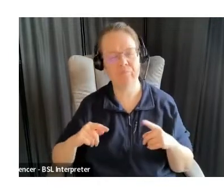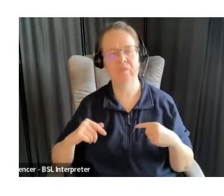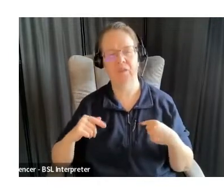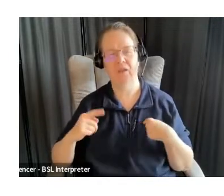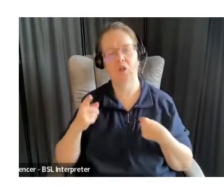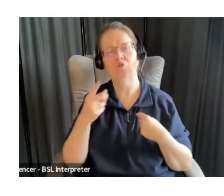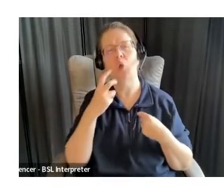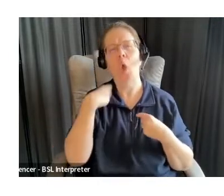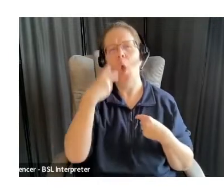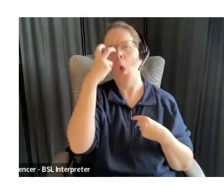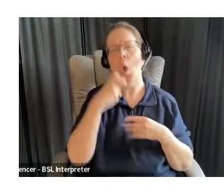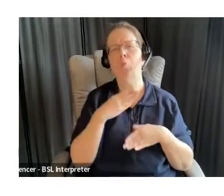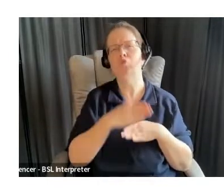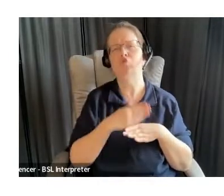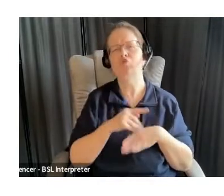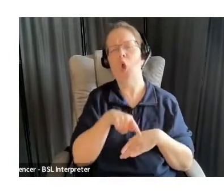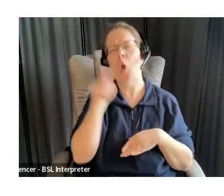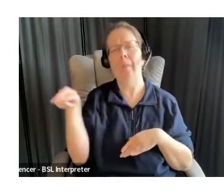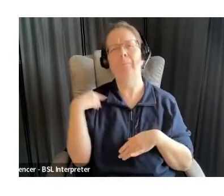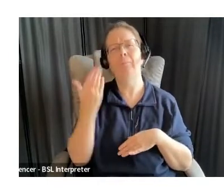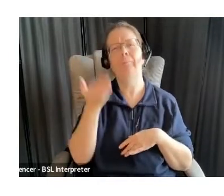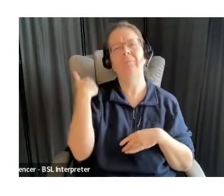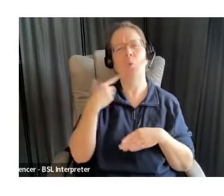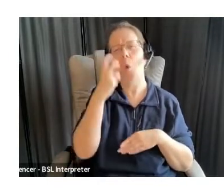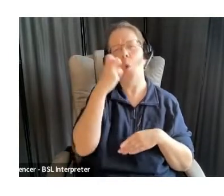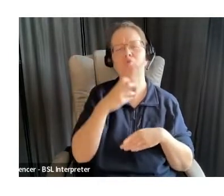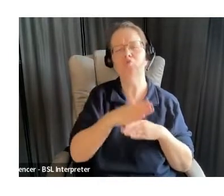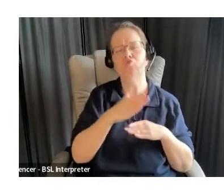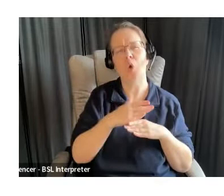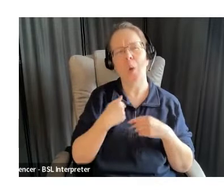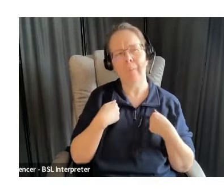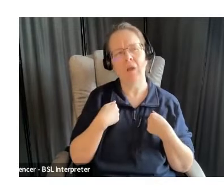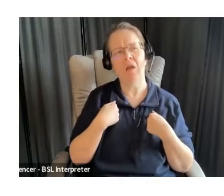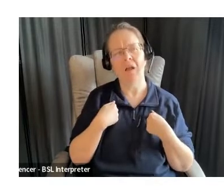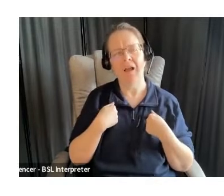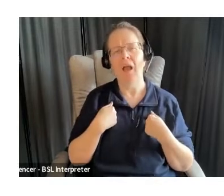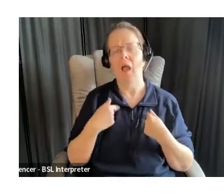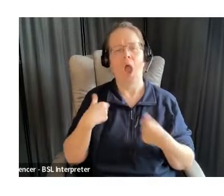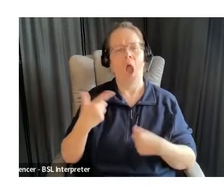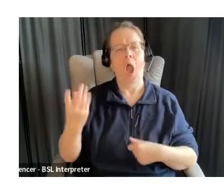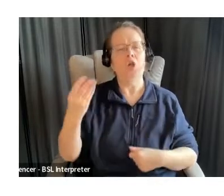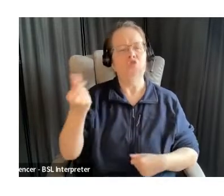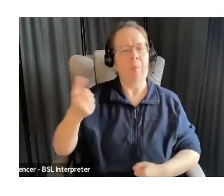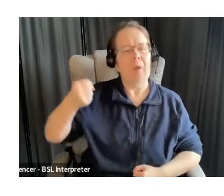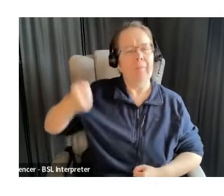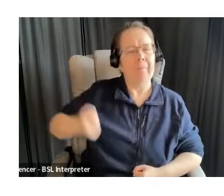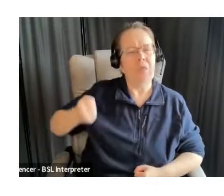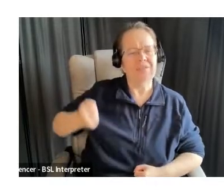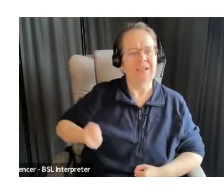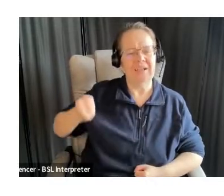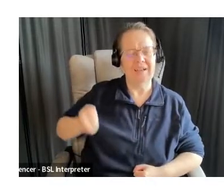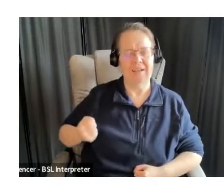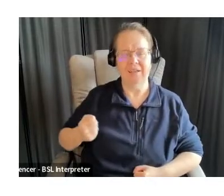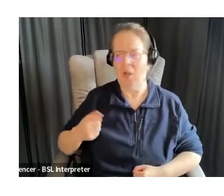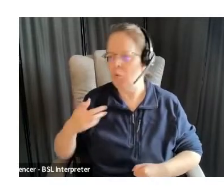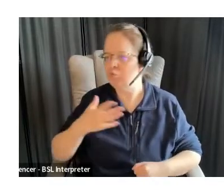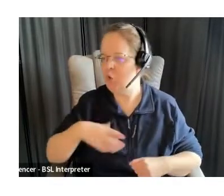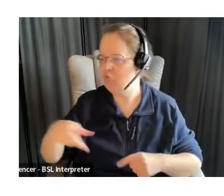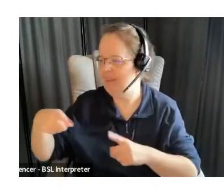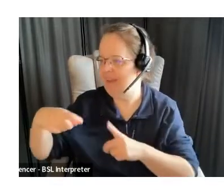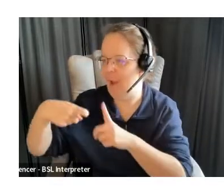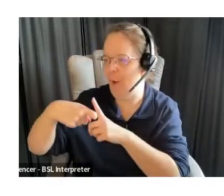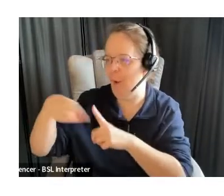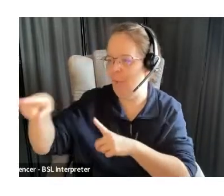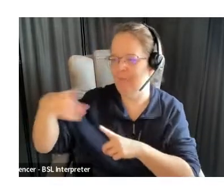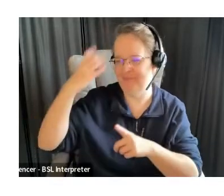previous jobs? Think about the past jobs that you were in. What was holding you back? Sorry, guys, there should be a K at the end of that. But what